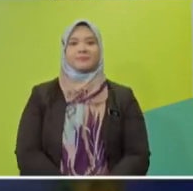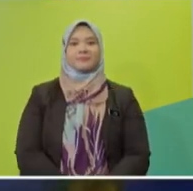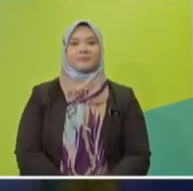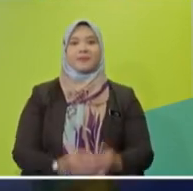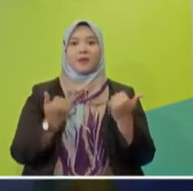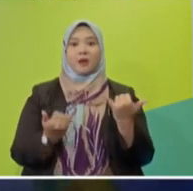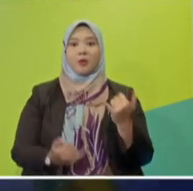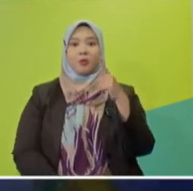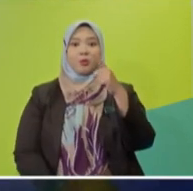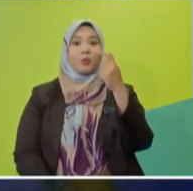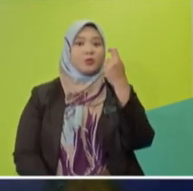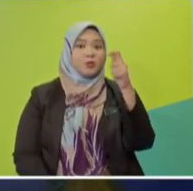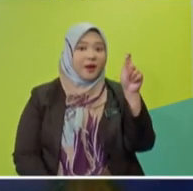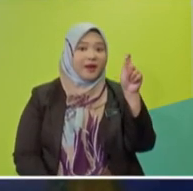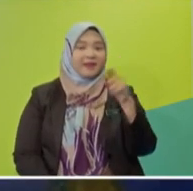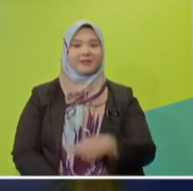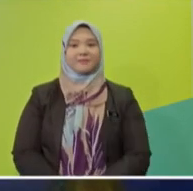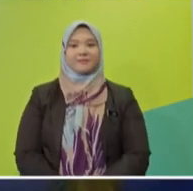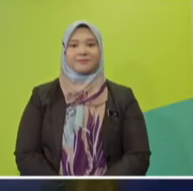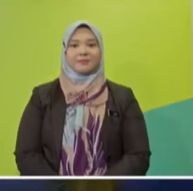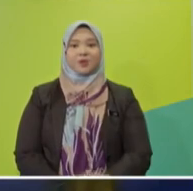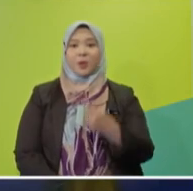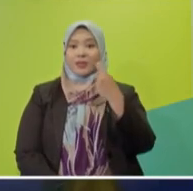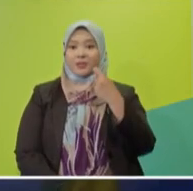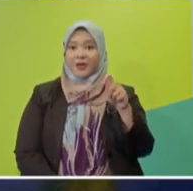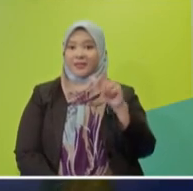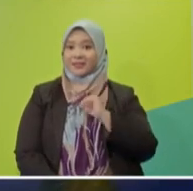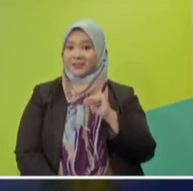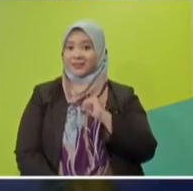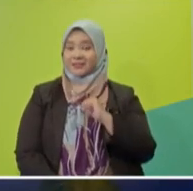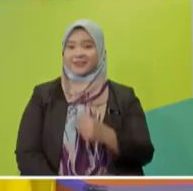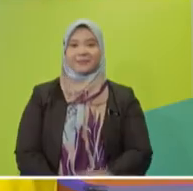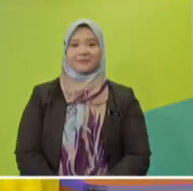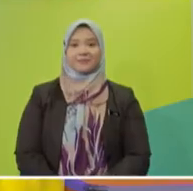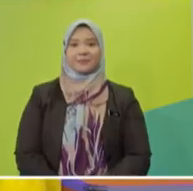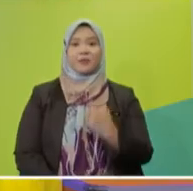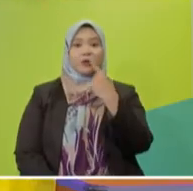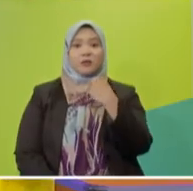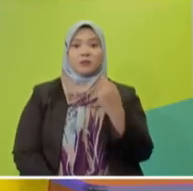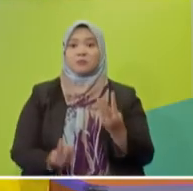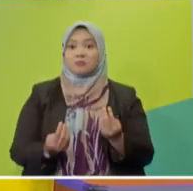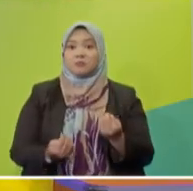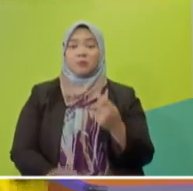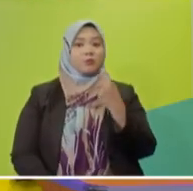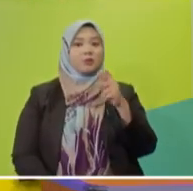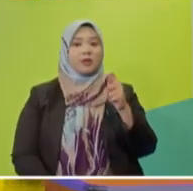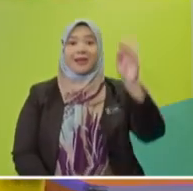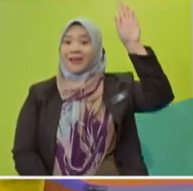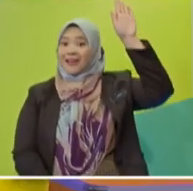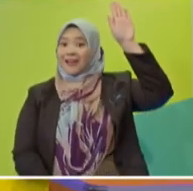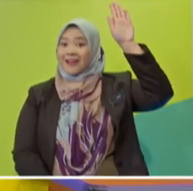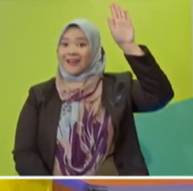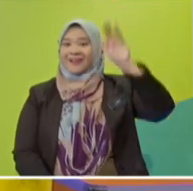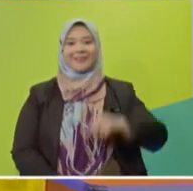Yeah. Wow. Okay, who would like to continue? Donnie and her duck. Raise your hands. Who would like to continue?